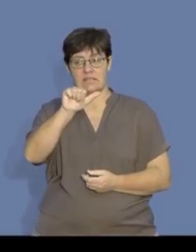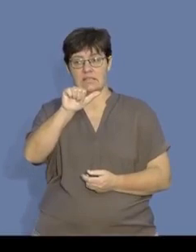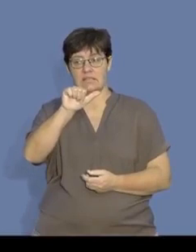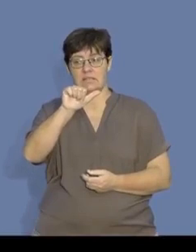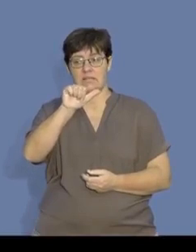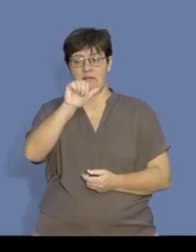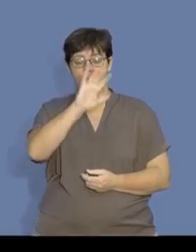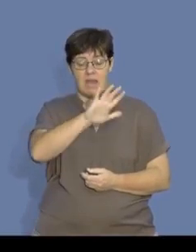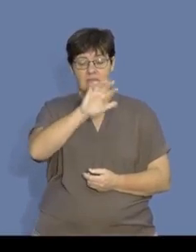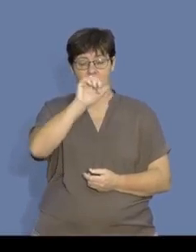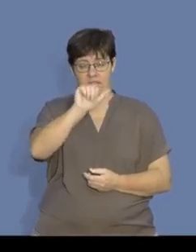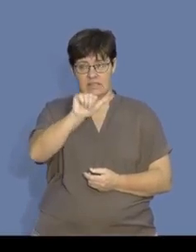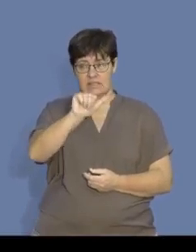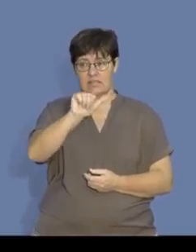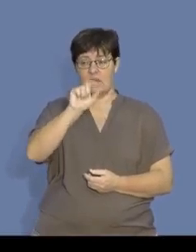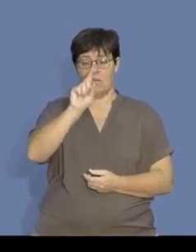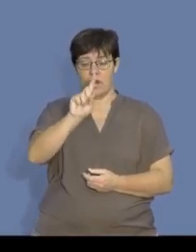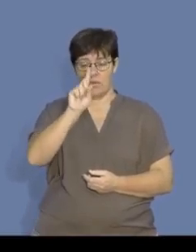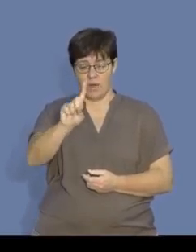5,611,000. So